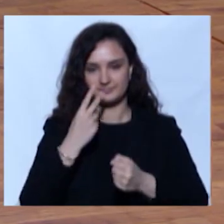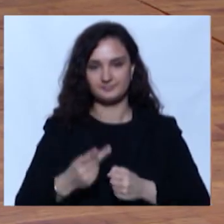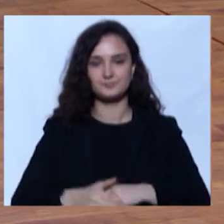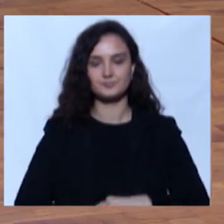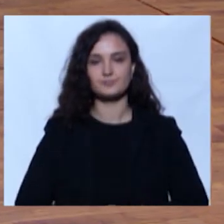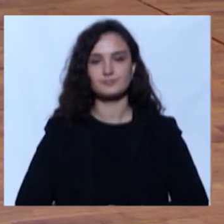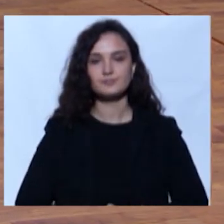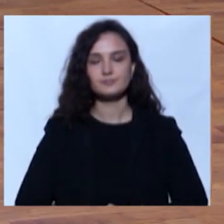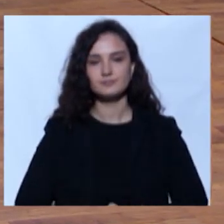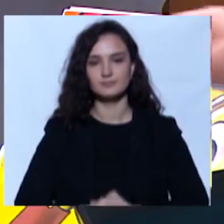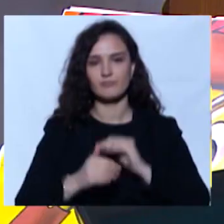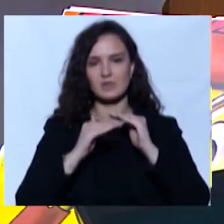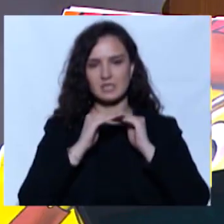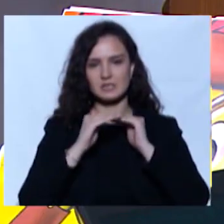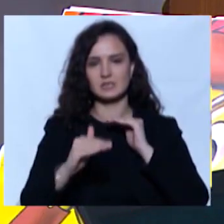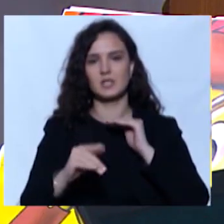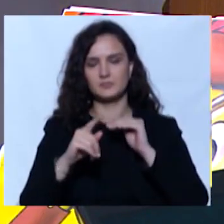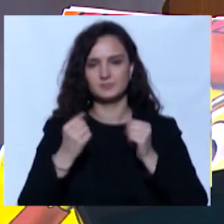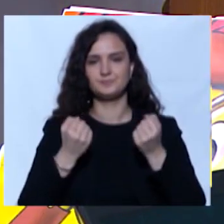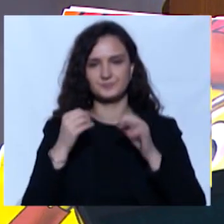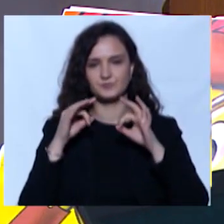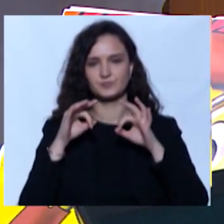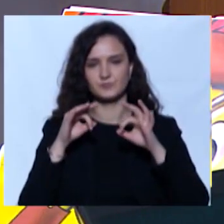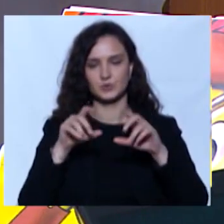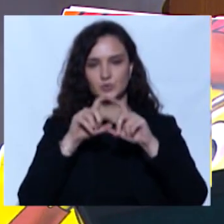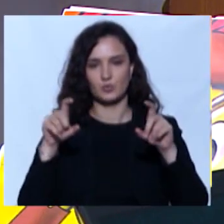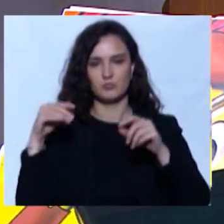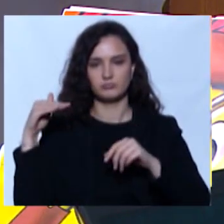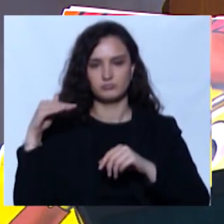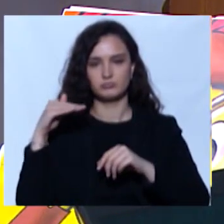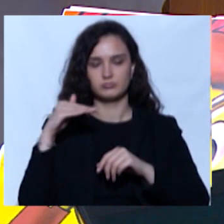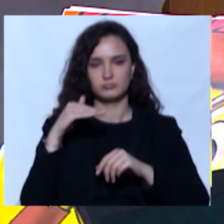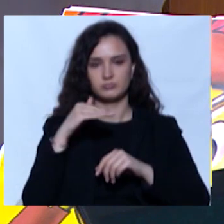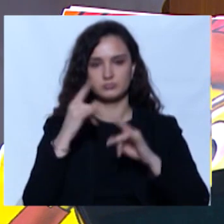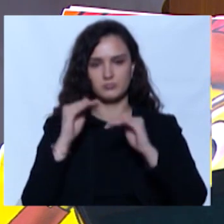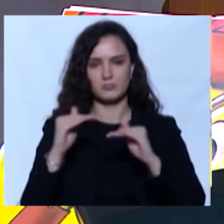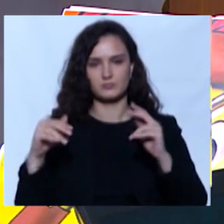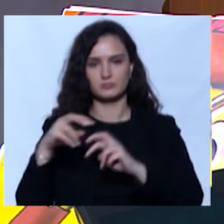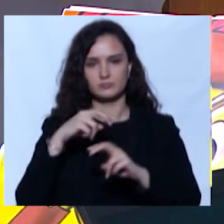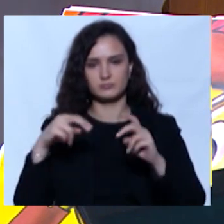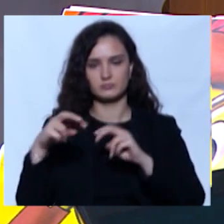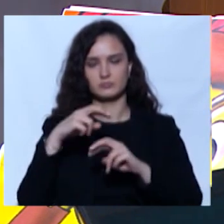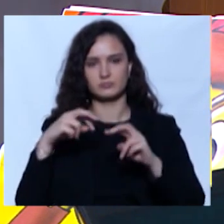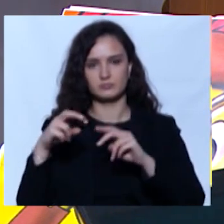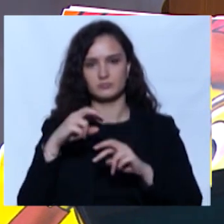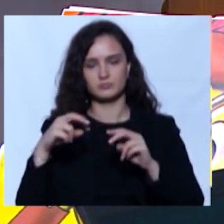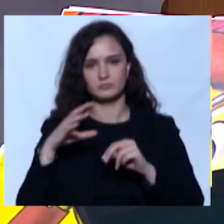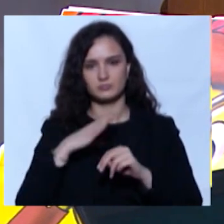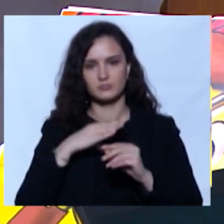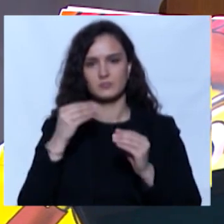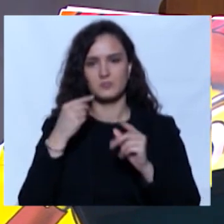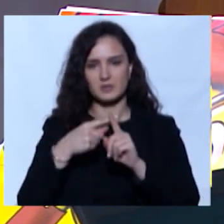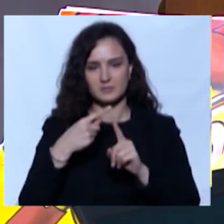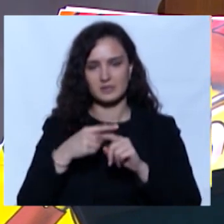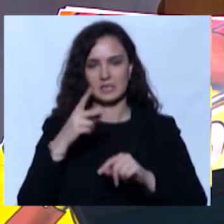The truck drove past the school where the children learned math, science,